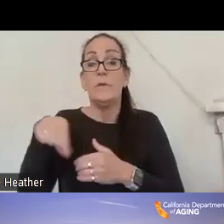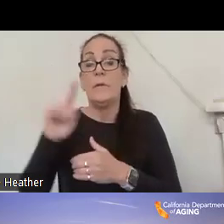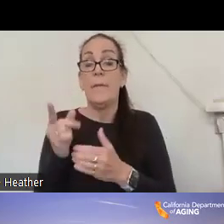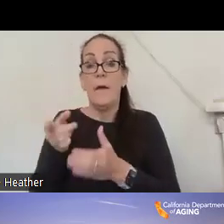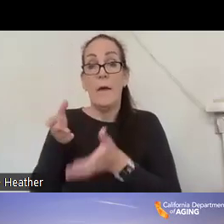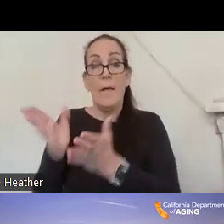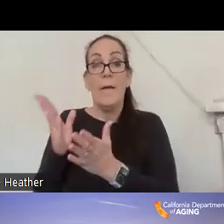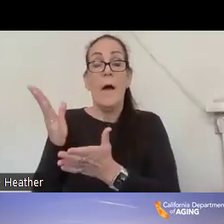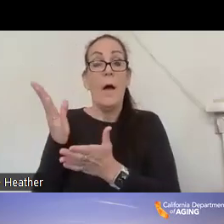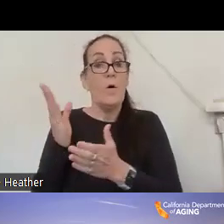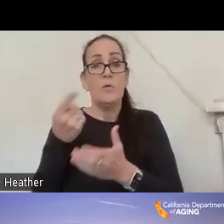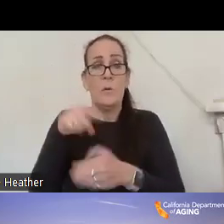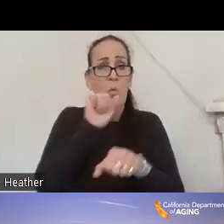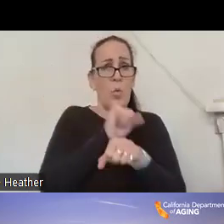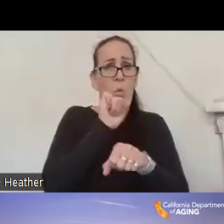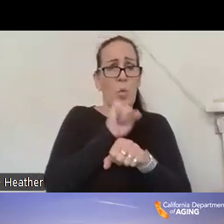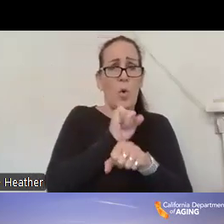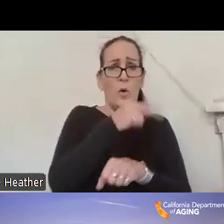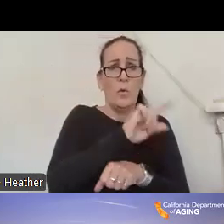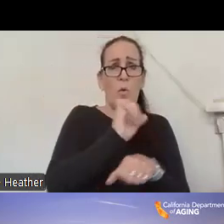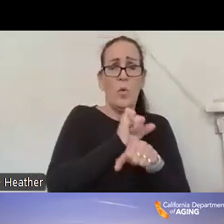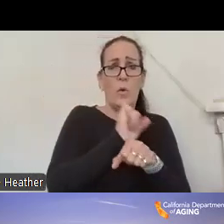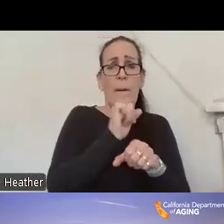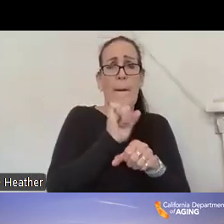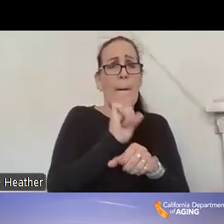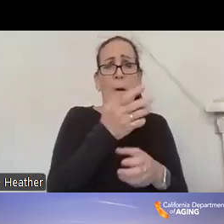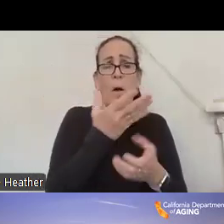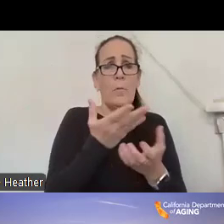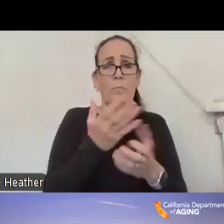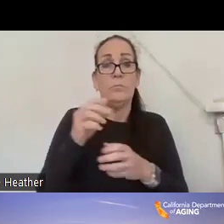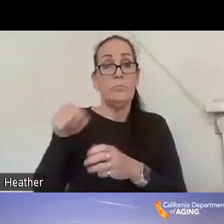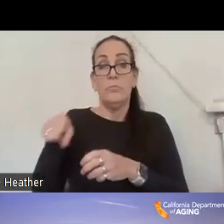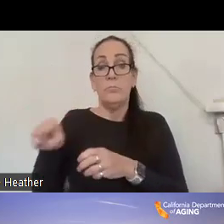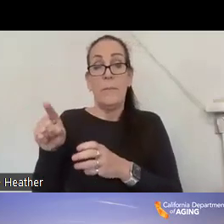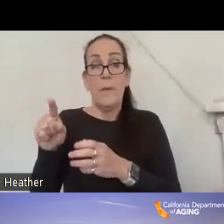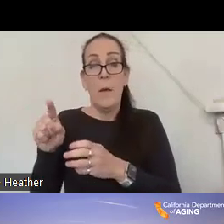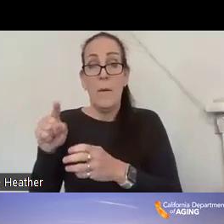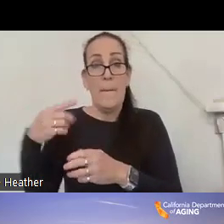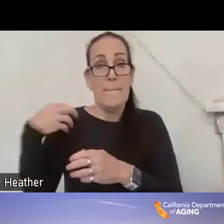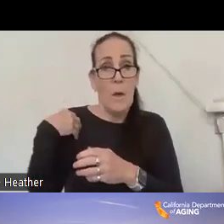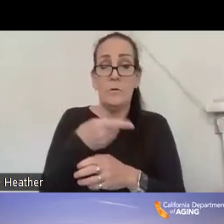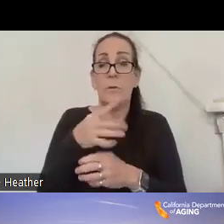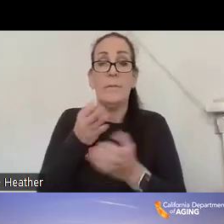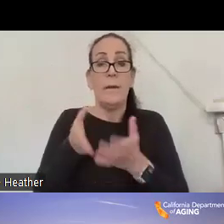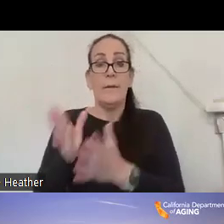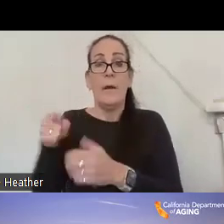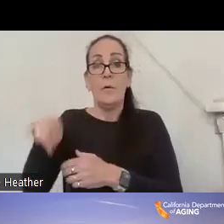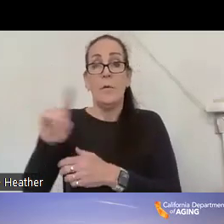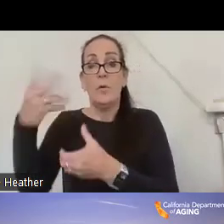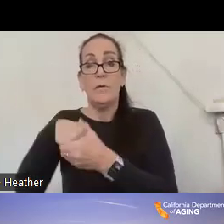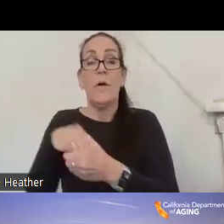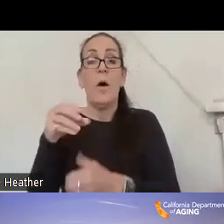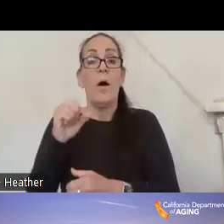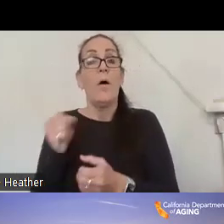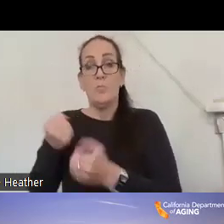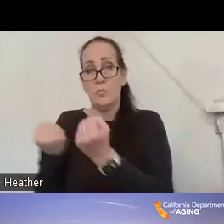able to step away from their patients for an amount of time, take these trainings, engage with coworkers,